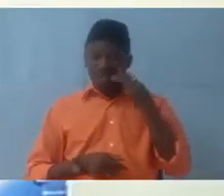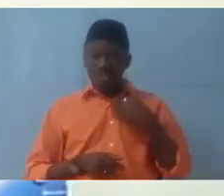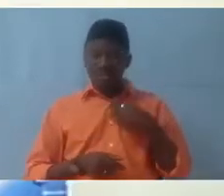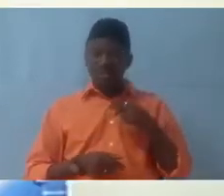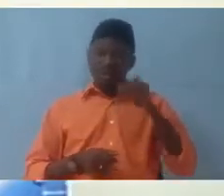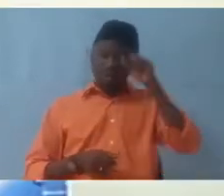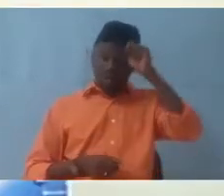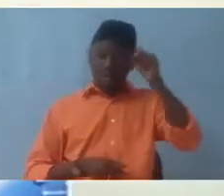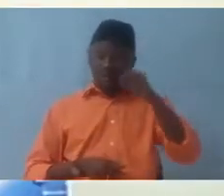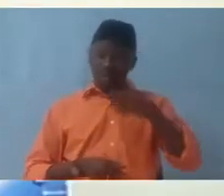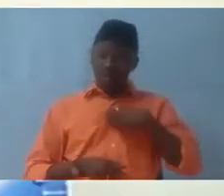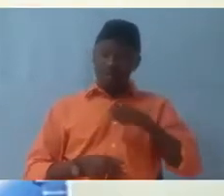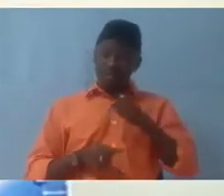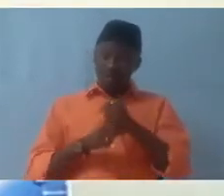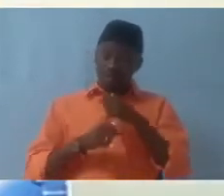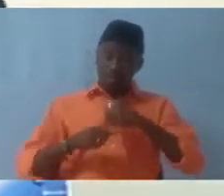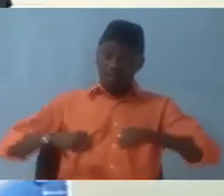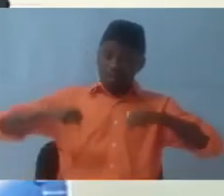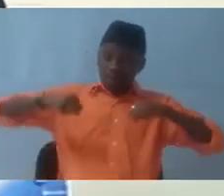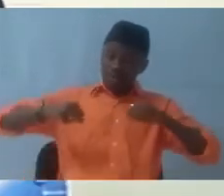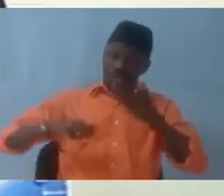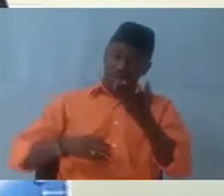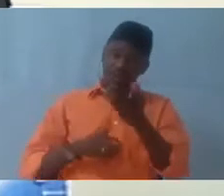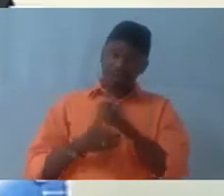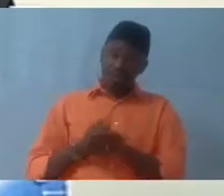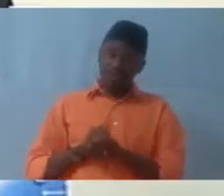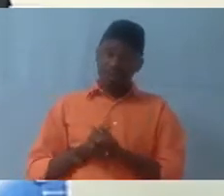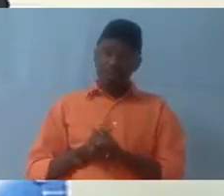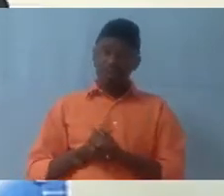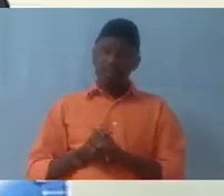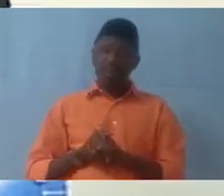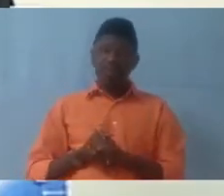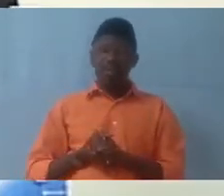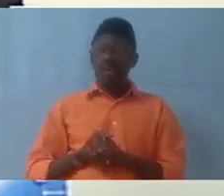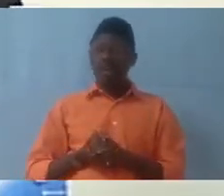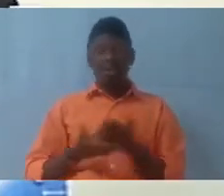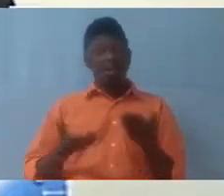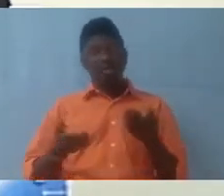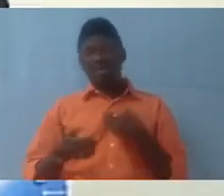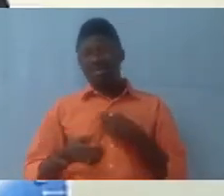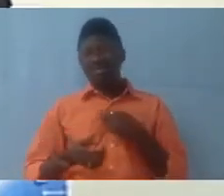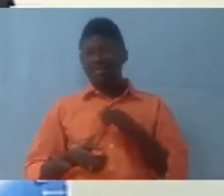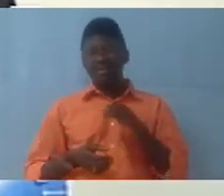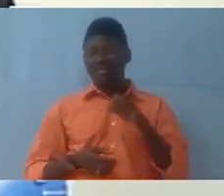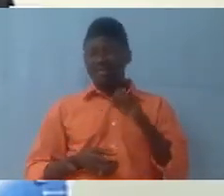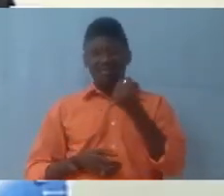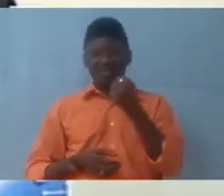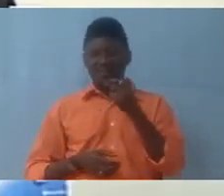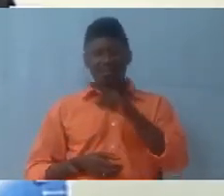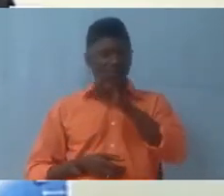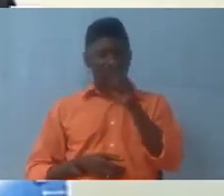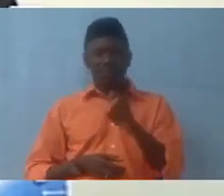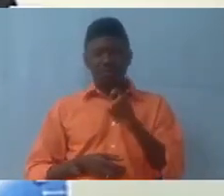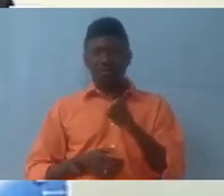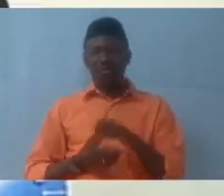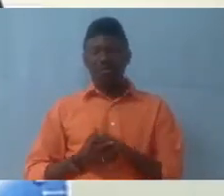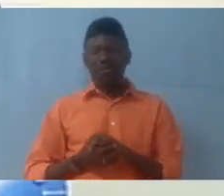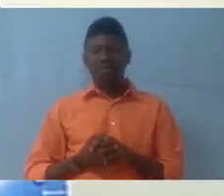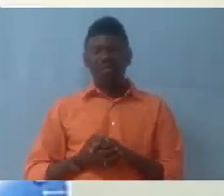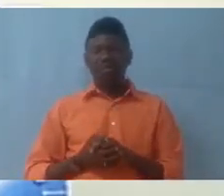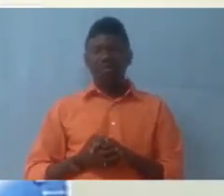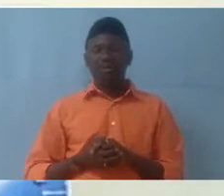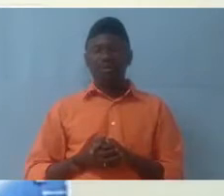bossam? That is a very tricky question. Lu la nek da laccé dé. As lawyers, we will say it's not